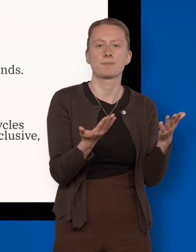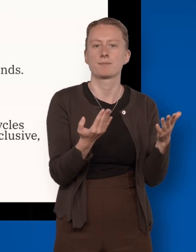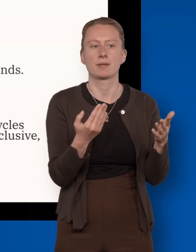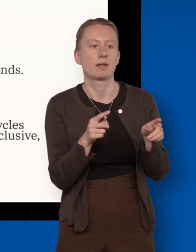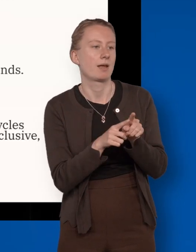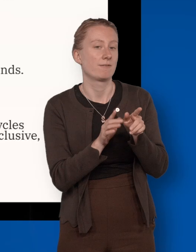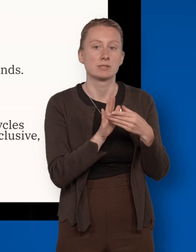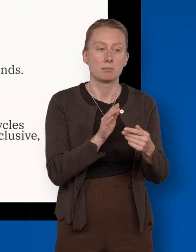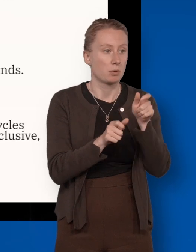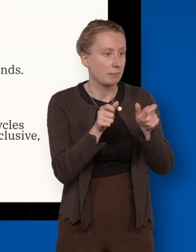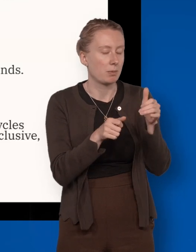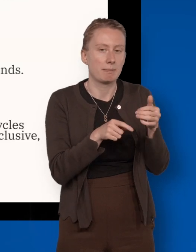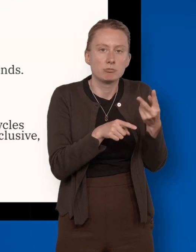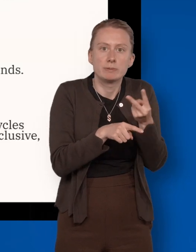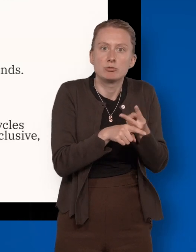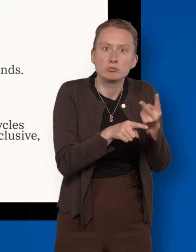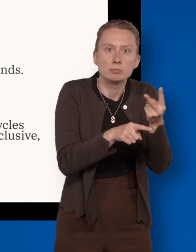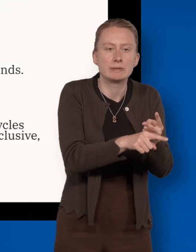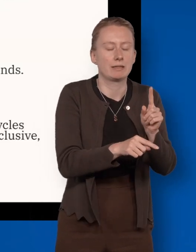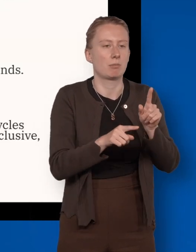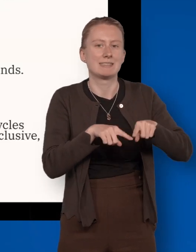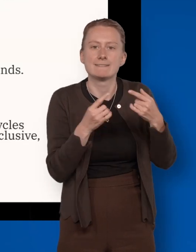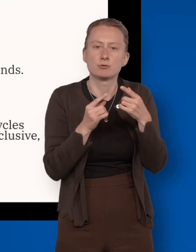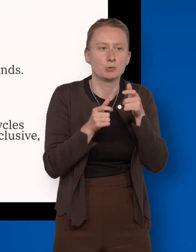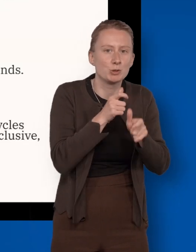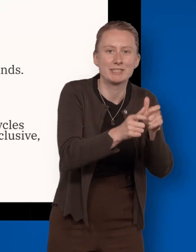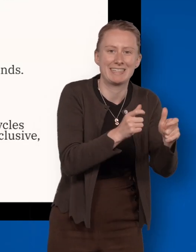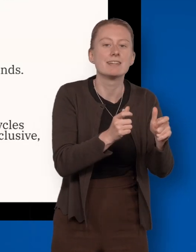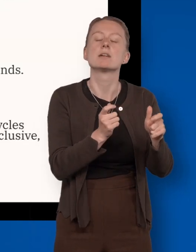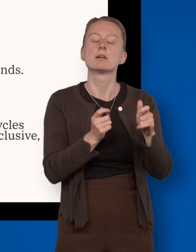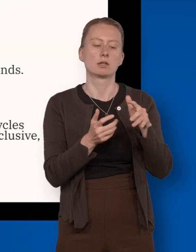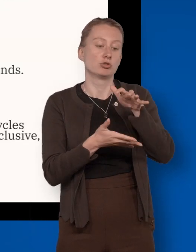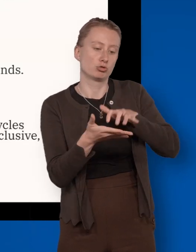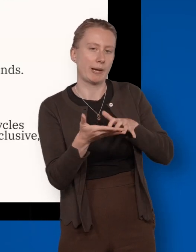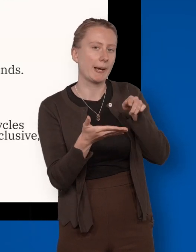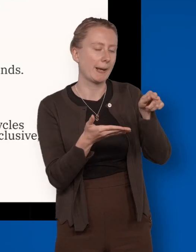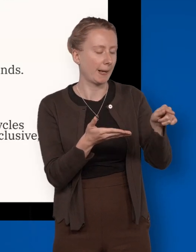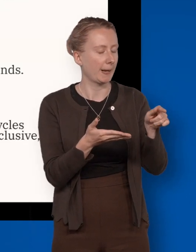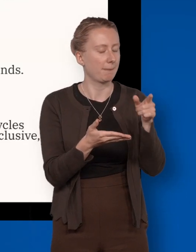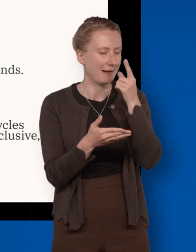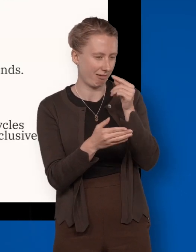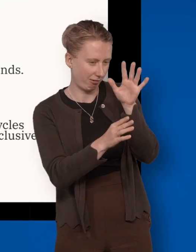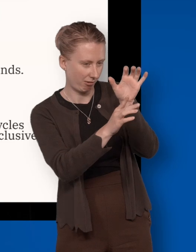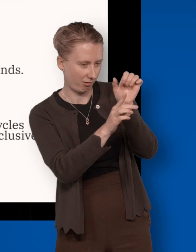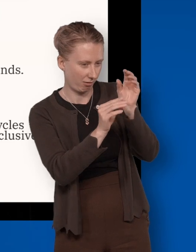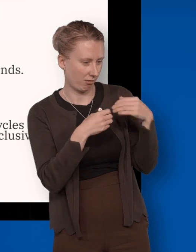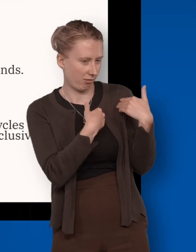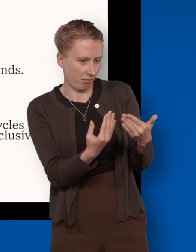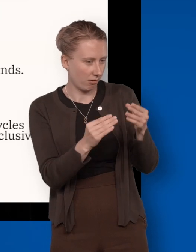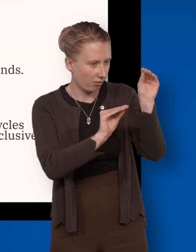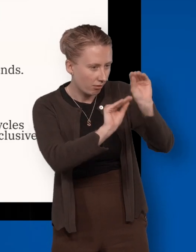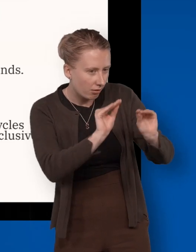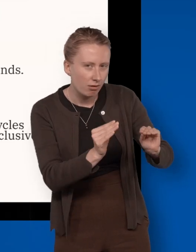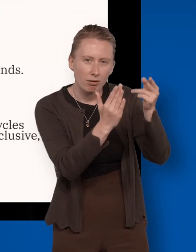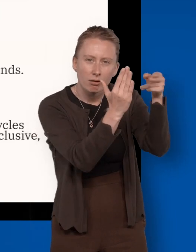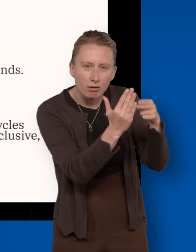the same things but phrase it differently. And Scribe basically allows you to, basically sift through this basically and